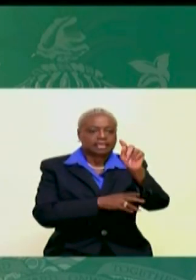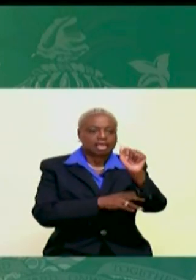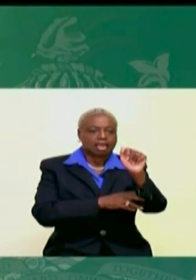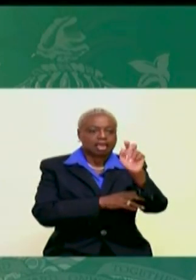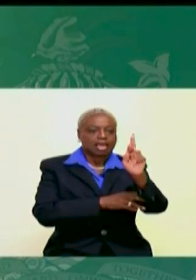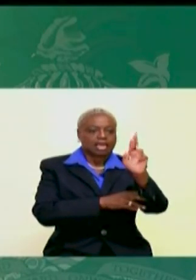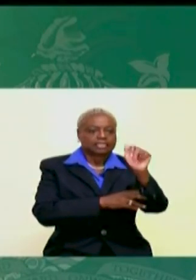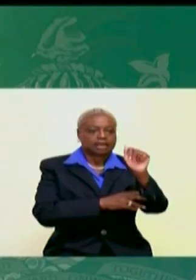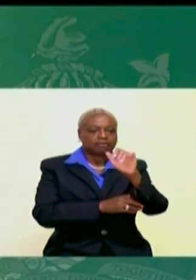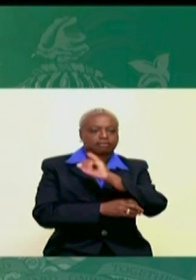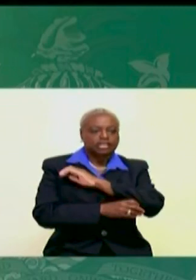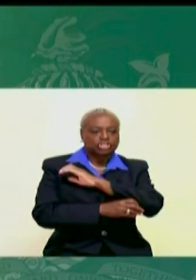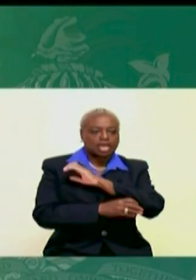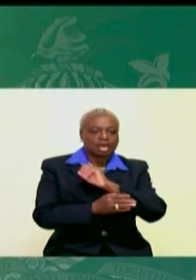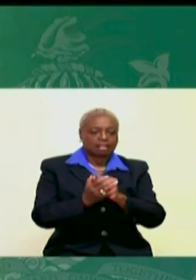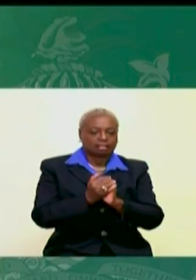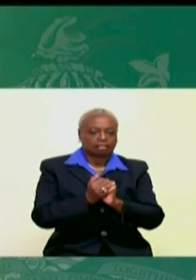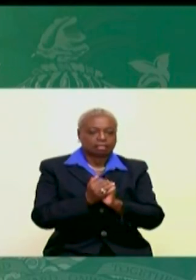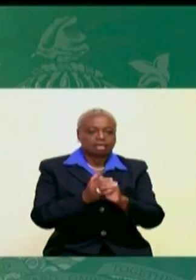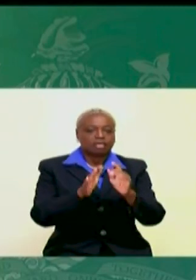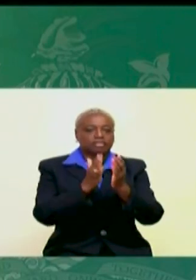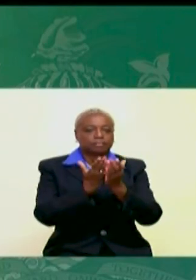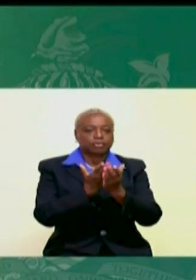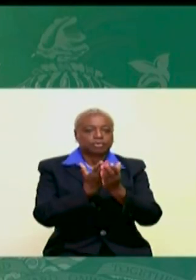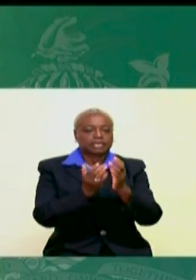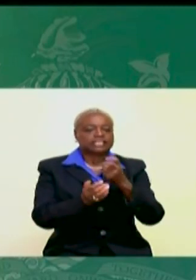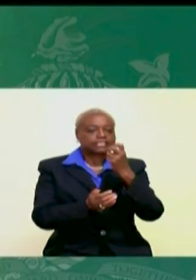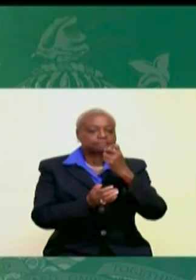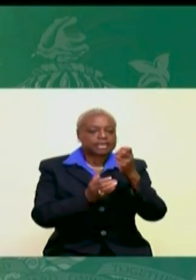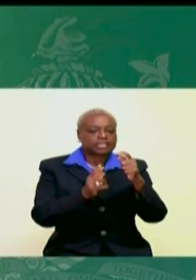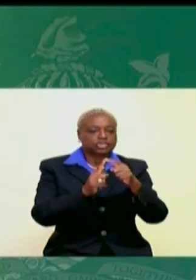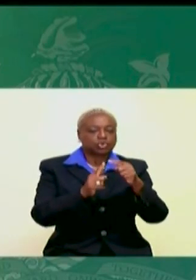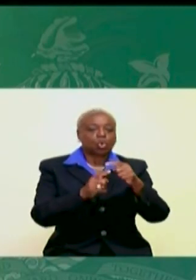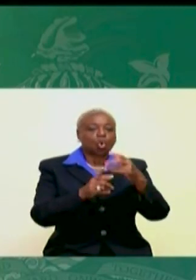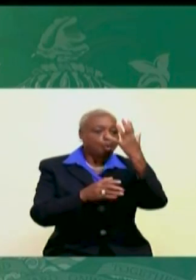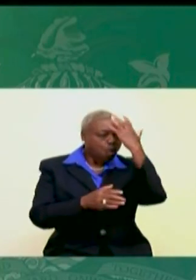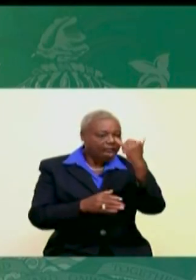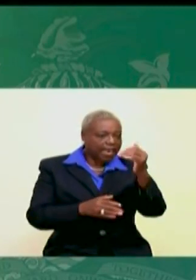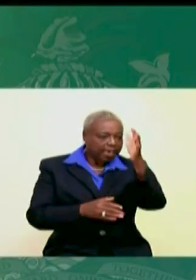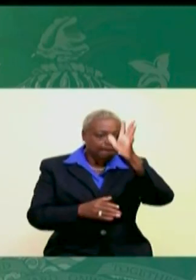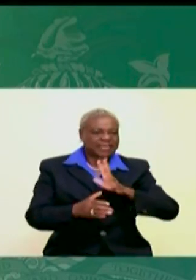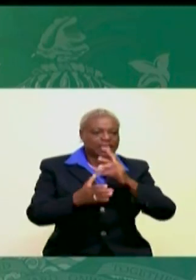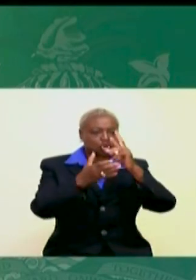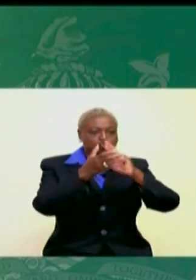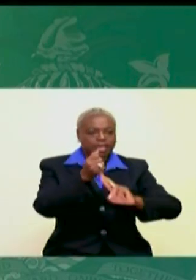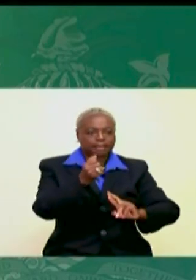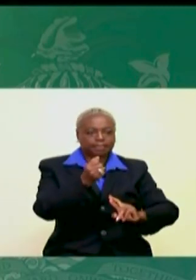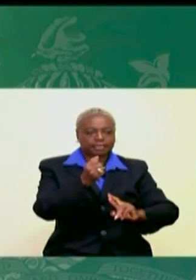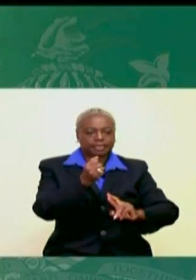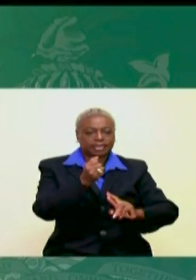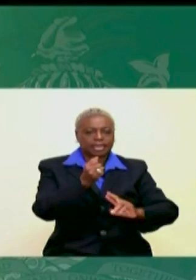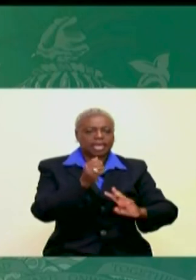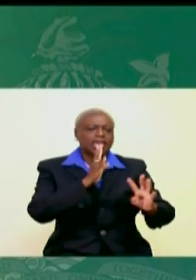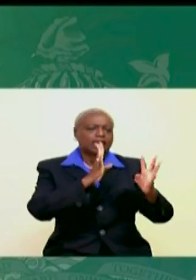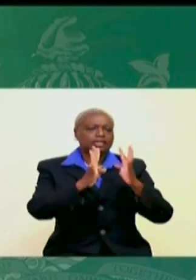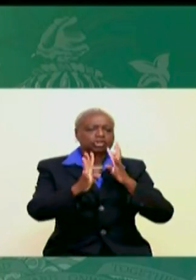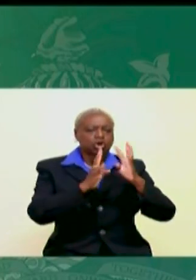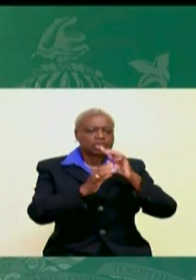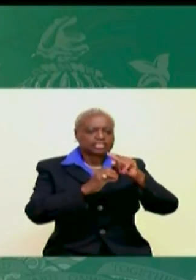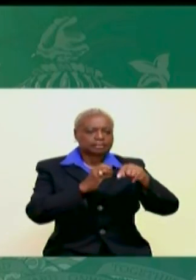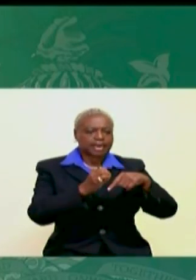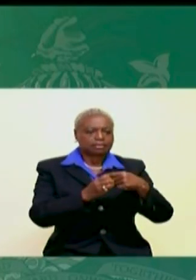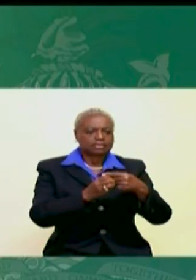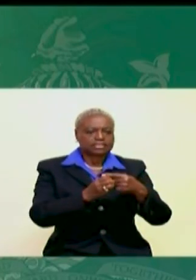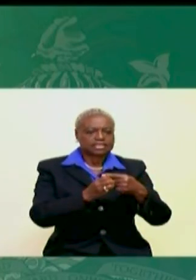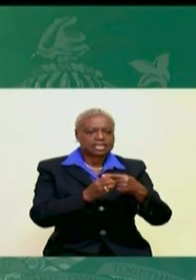Kunshal. And the book speaks of why men rape. It speaks of the fact that